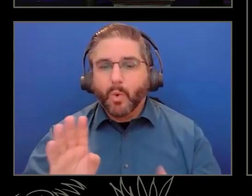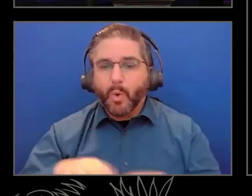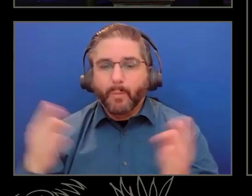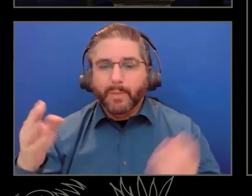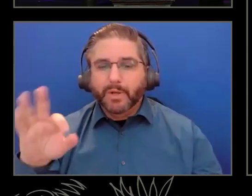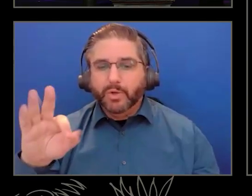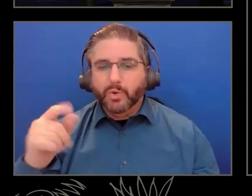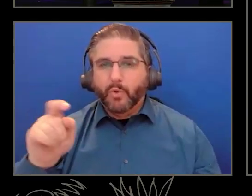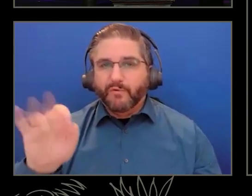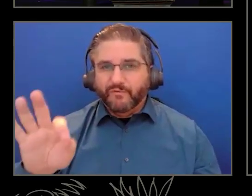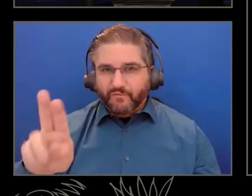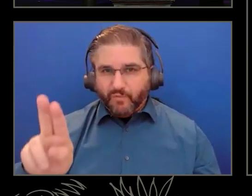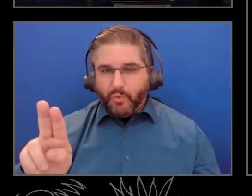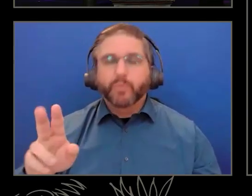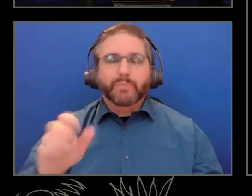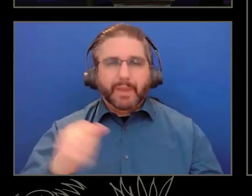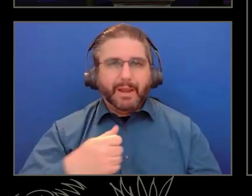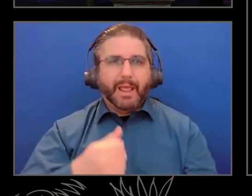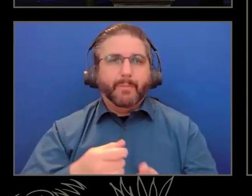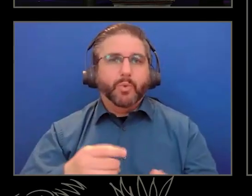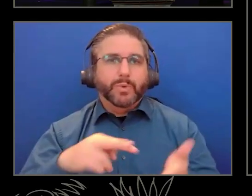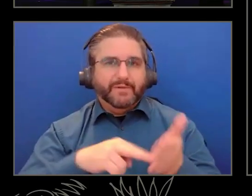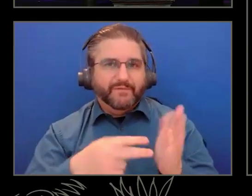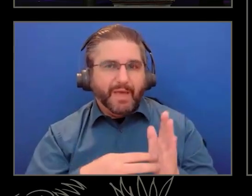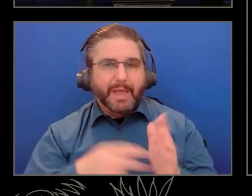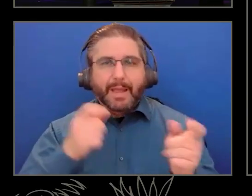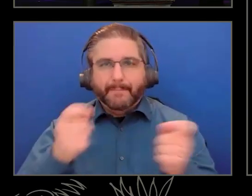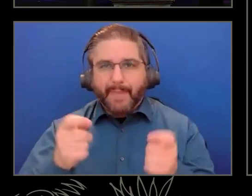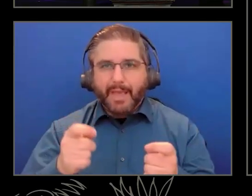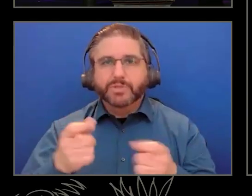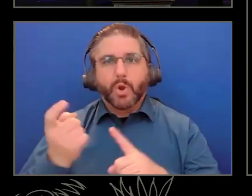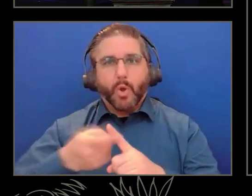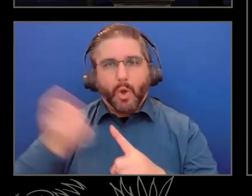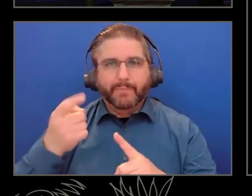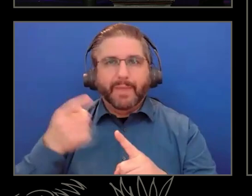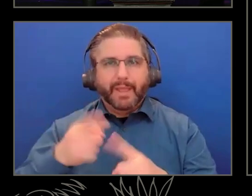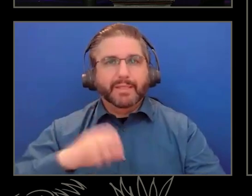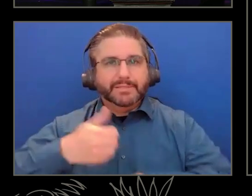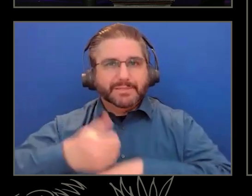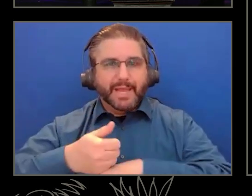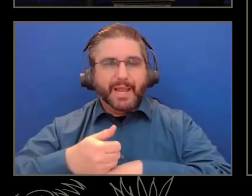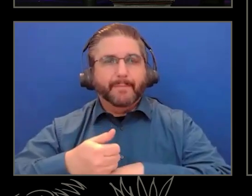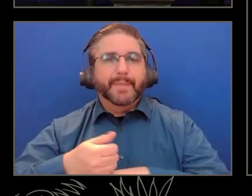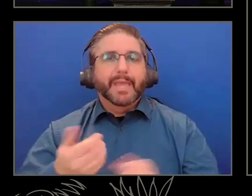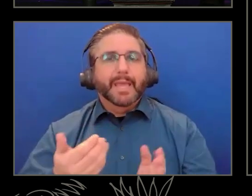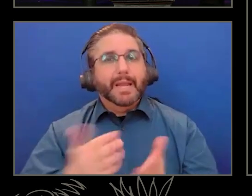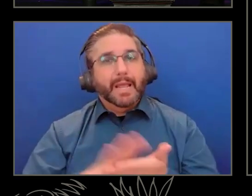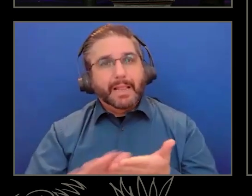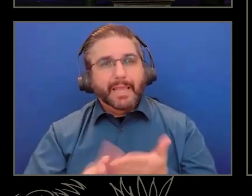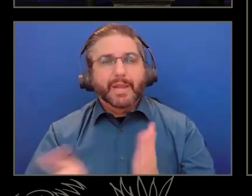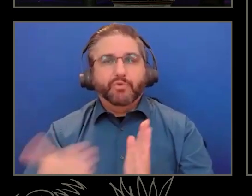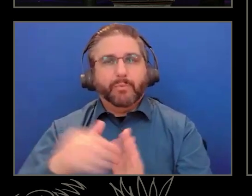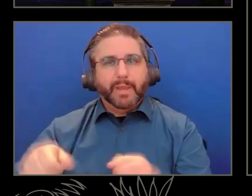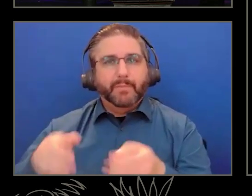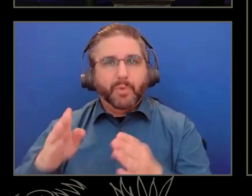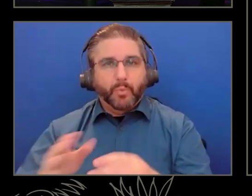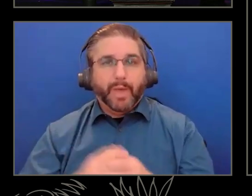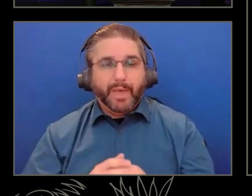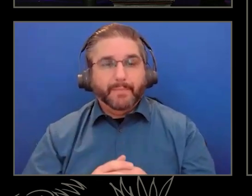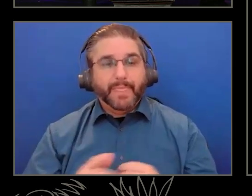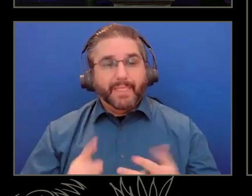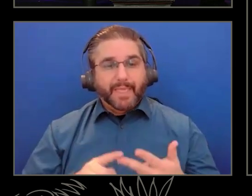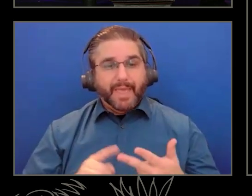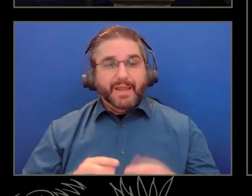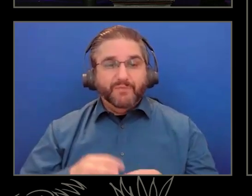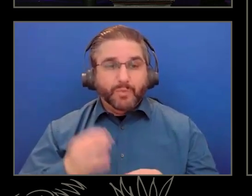help you define, manage, and automate your cloud setup in a clean and repeatable way. And finally, by simplifying deployments